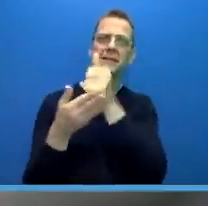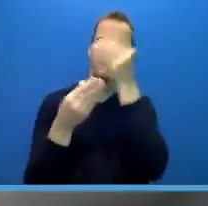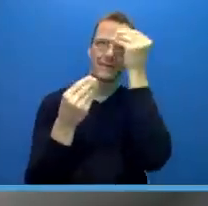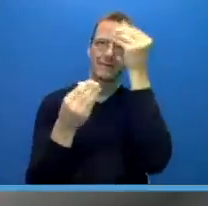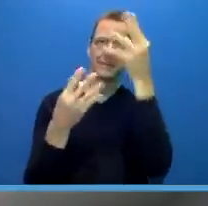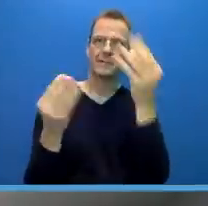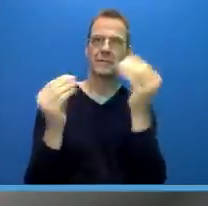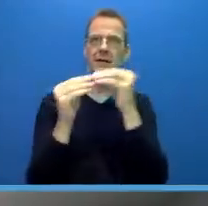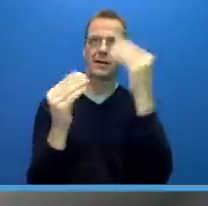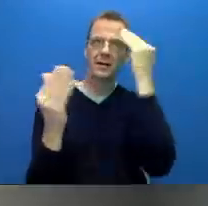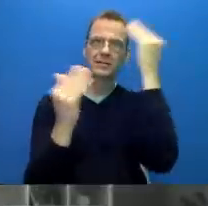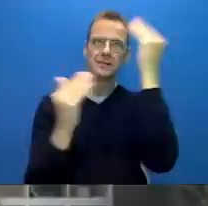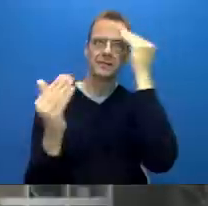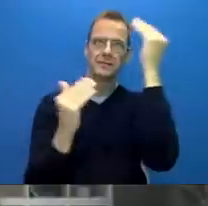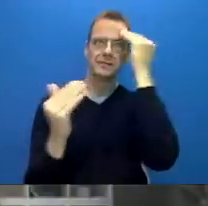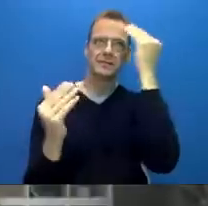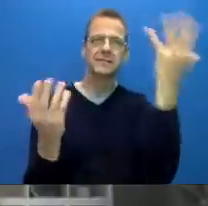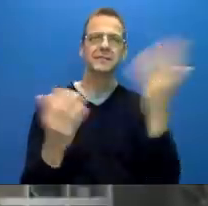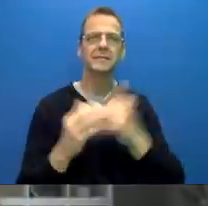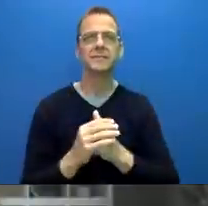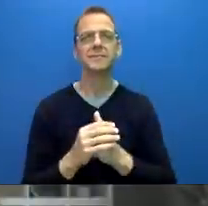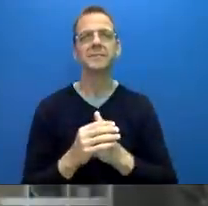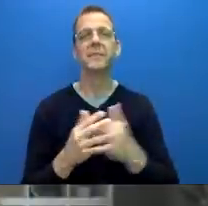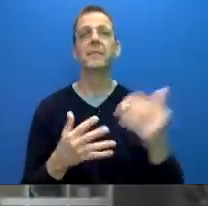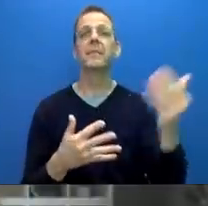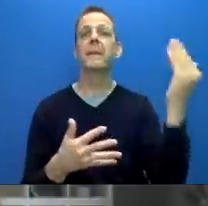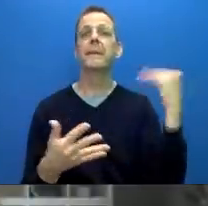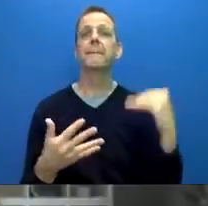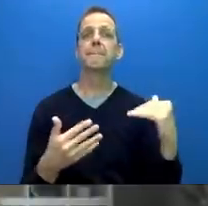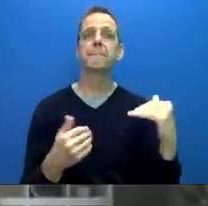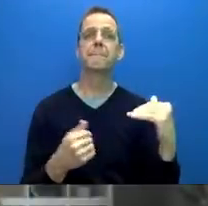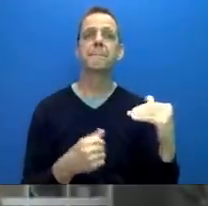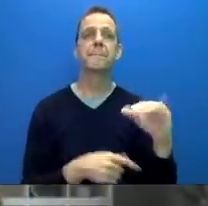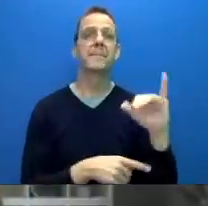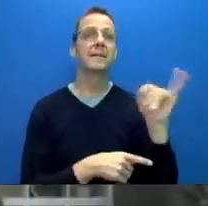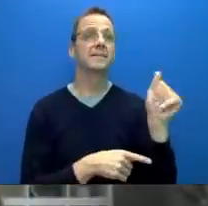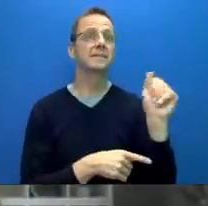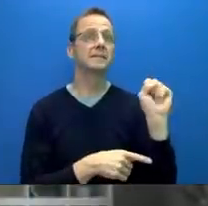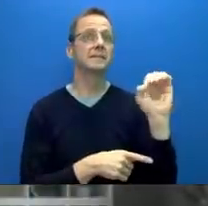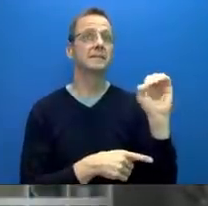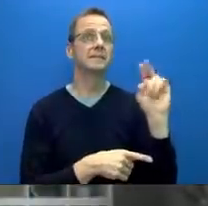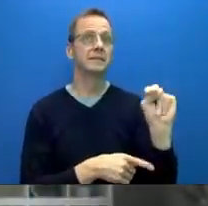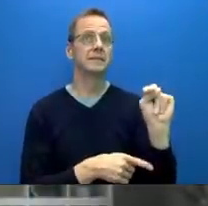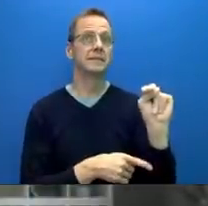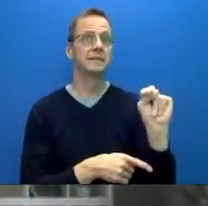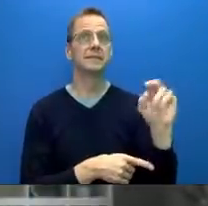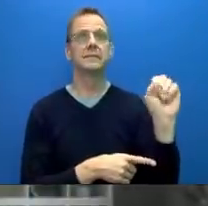Jason Schilling into this portion of our conversation and take one